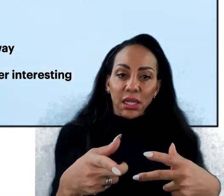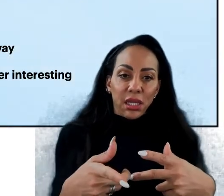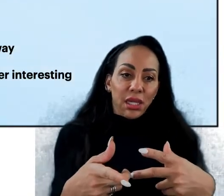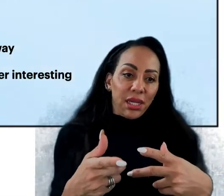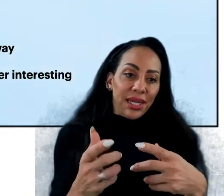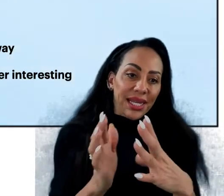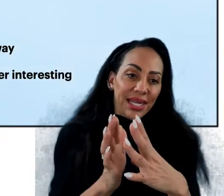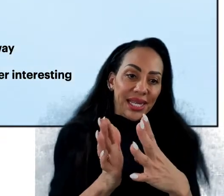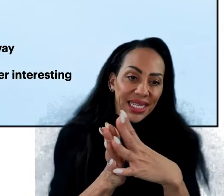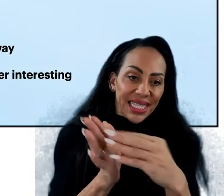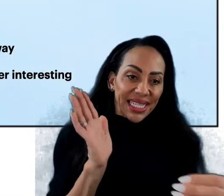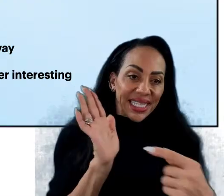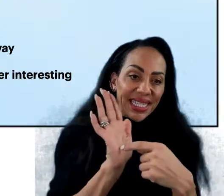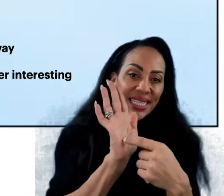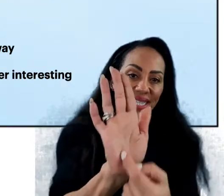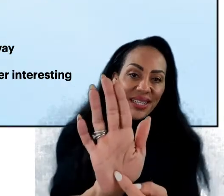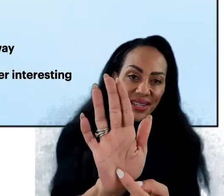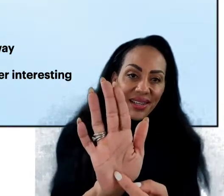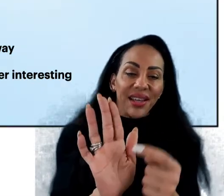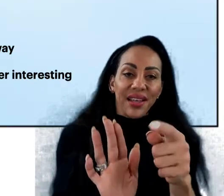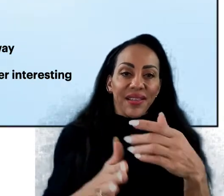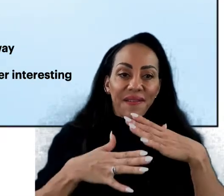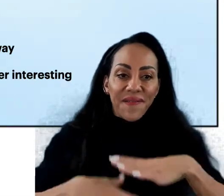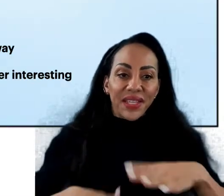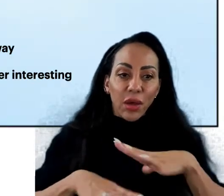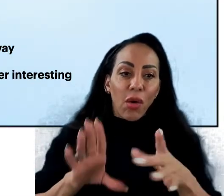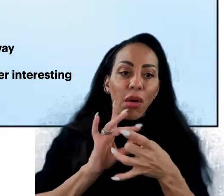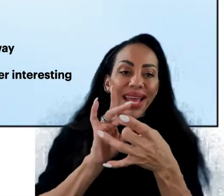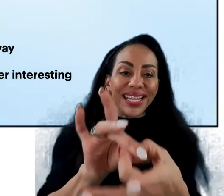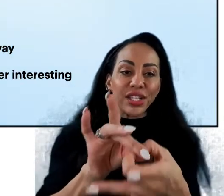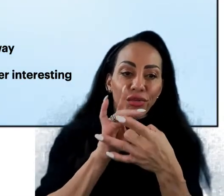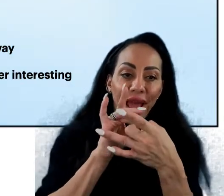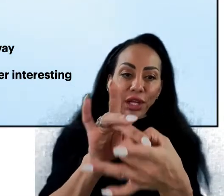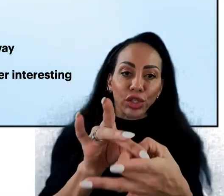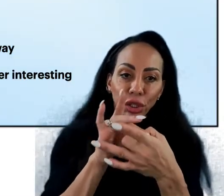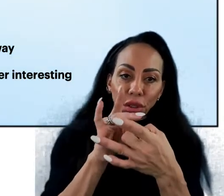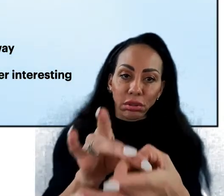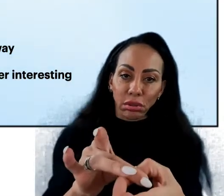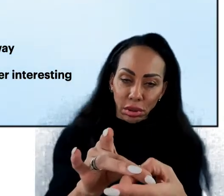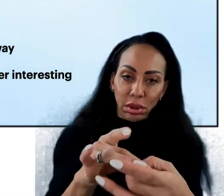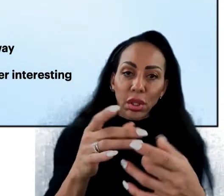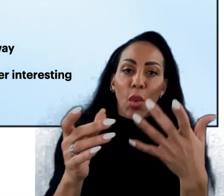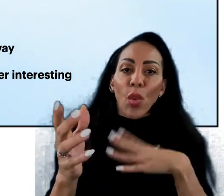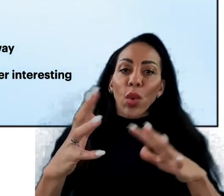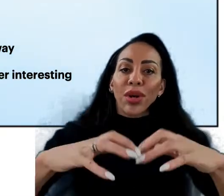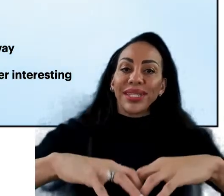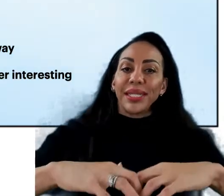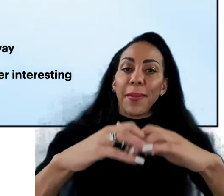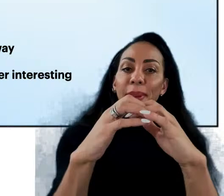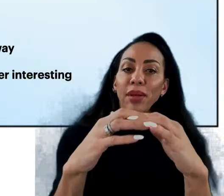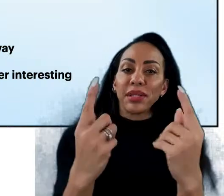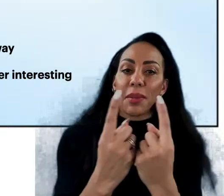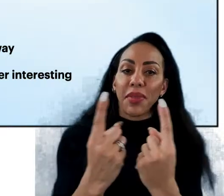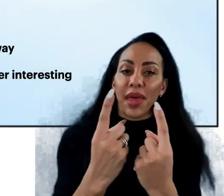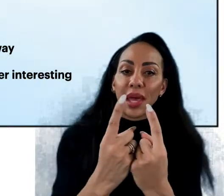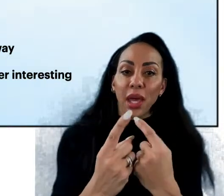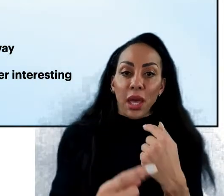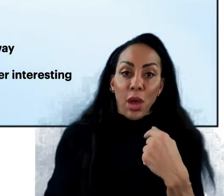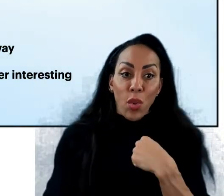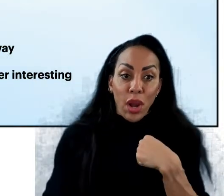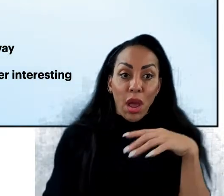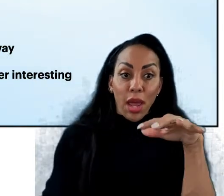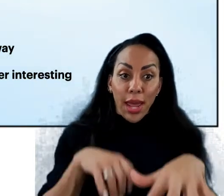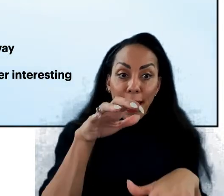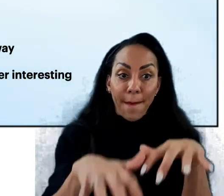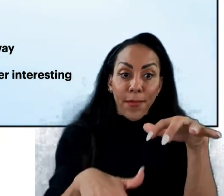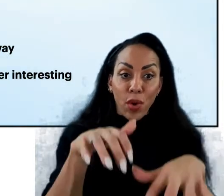this physical interaction. So we wanted to build something that responded to your input in a physical way. To